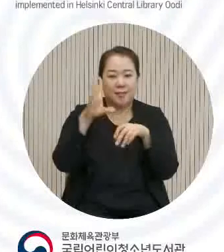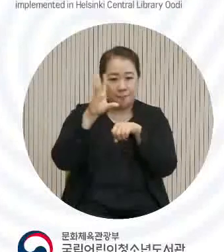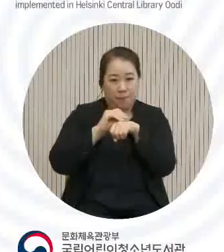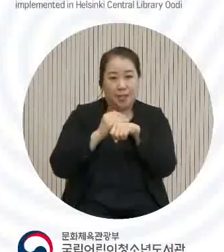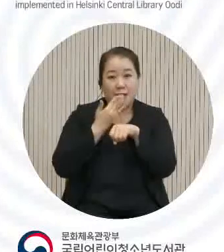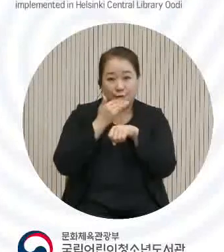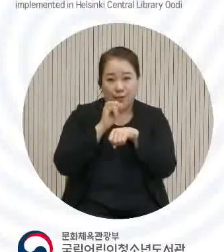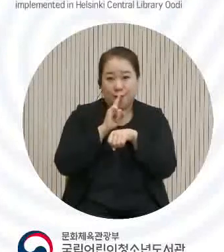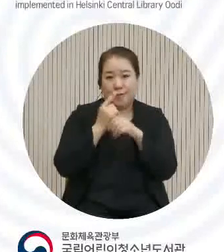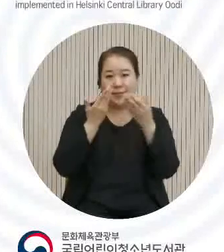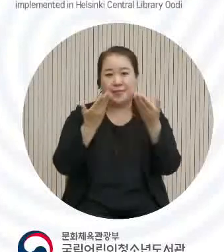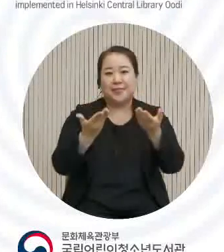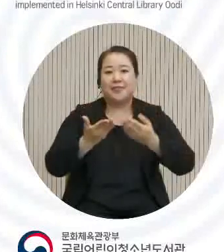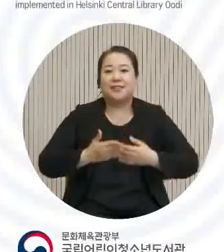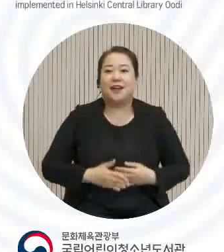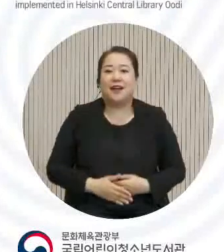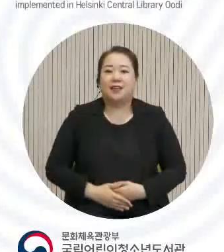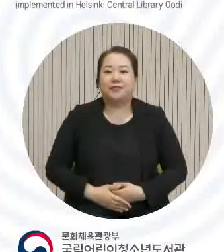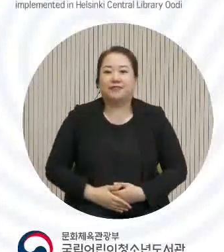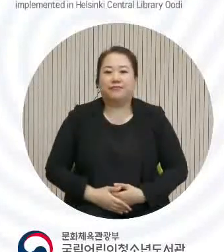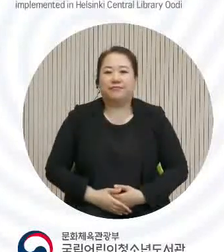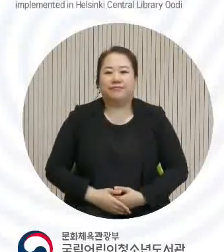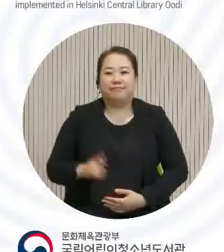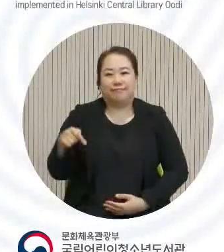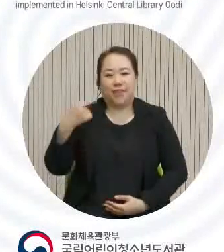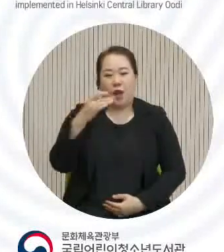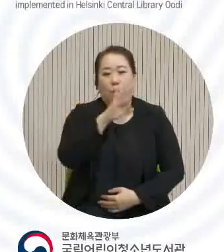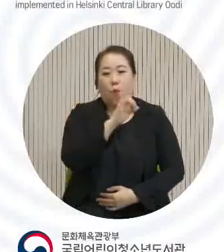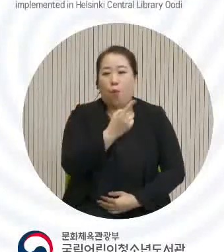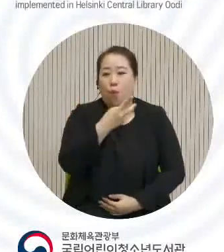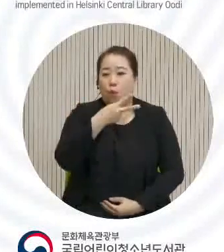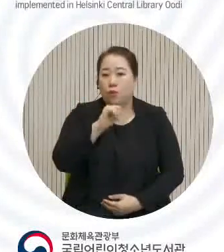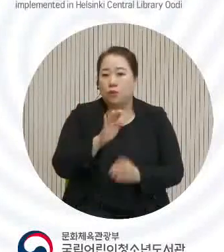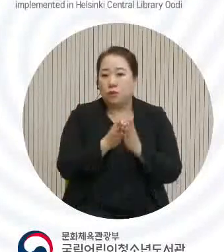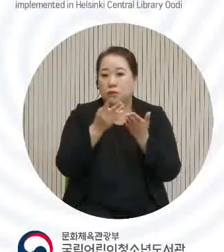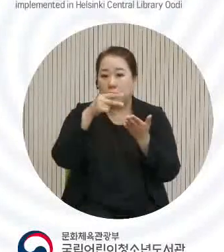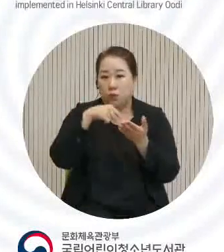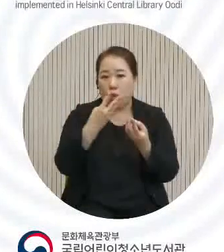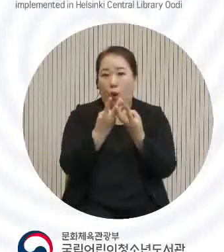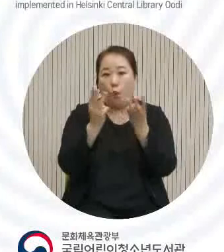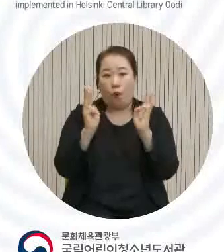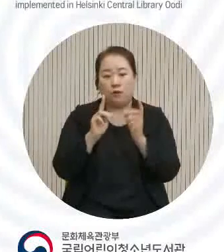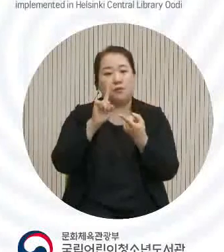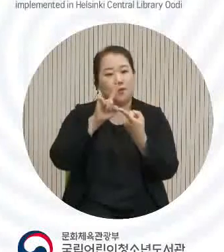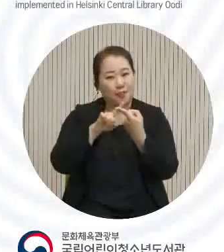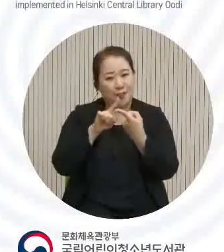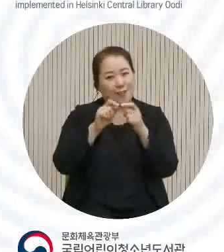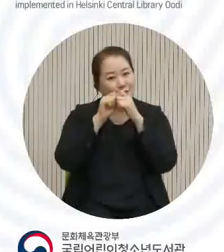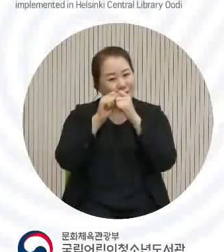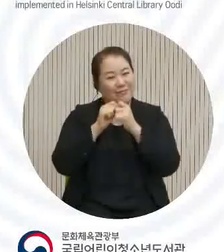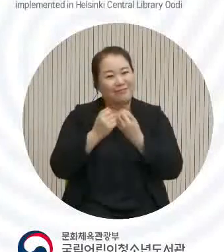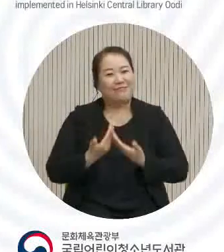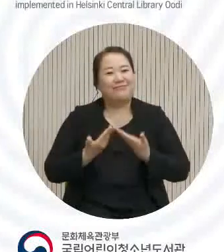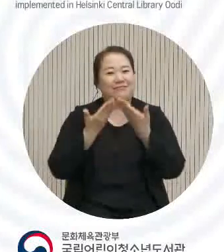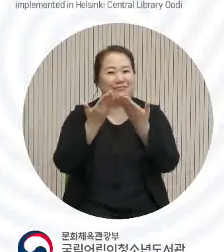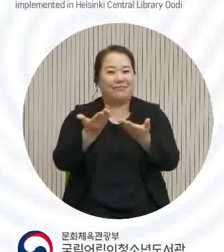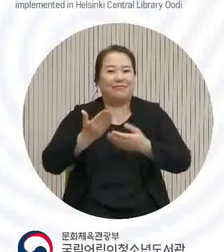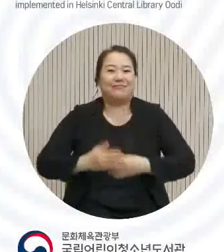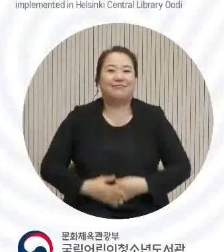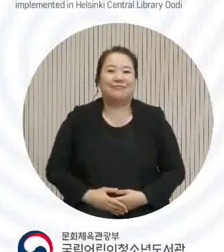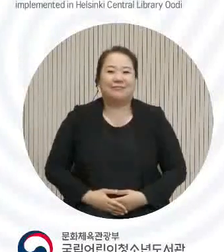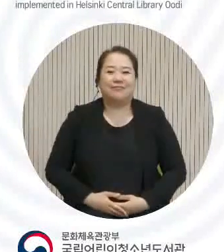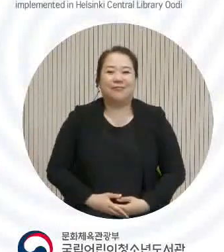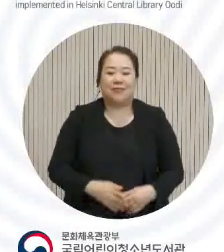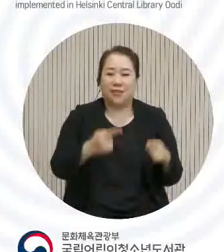Next, I will present more closely different kind of workshops we have been offering here at Audi. First, I will